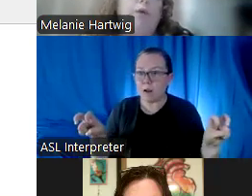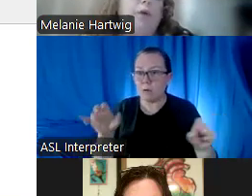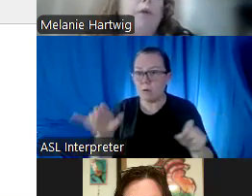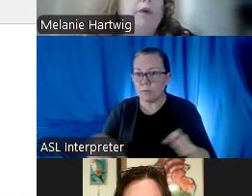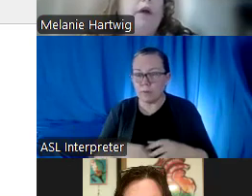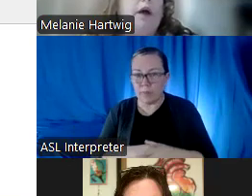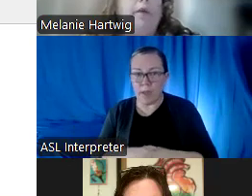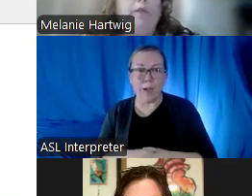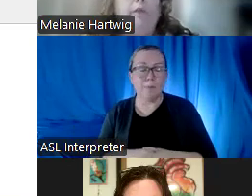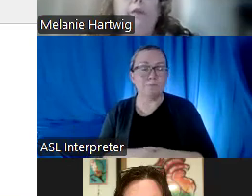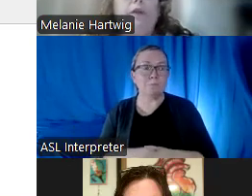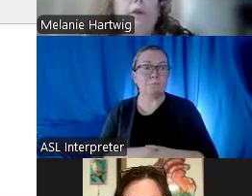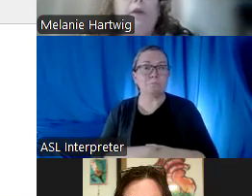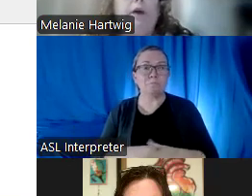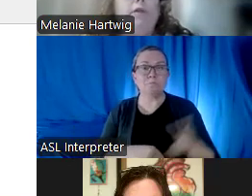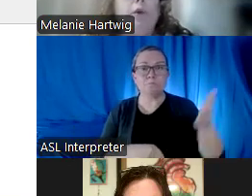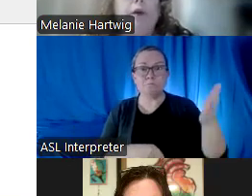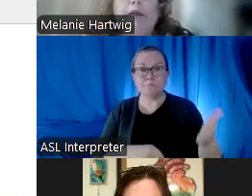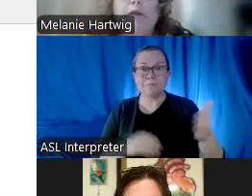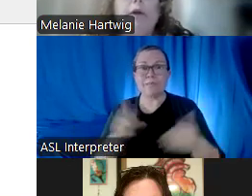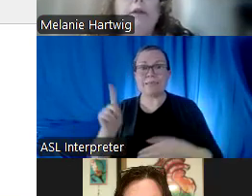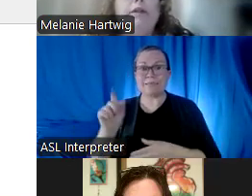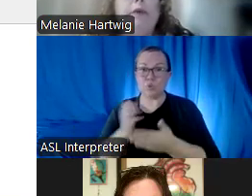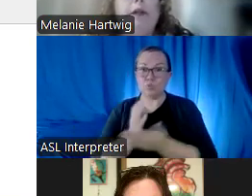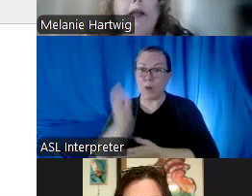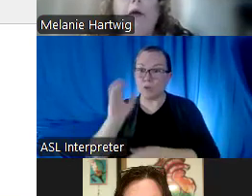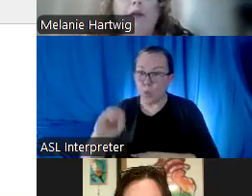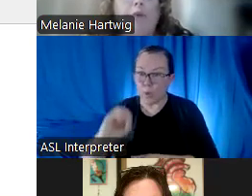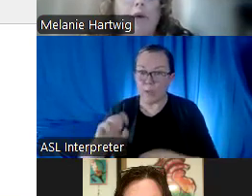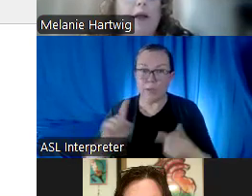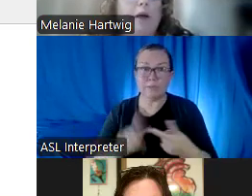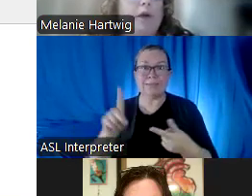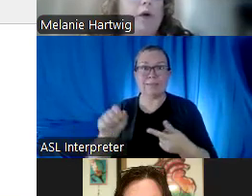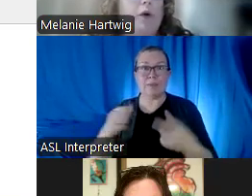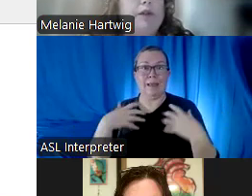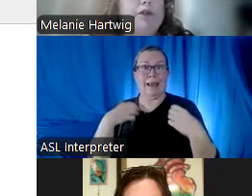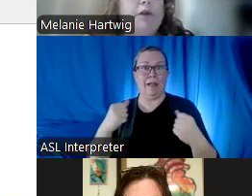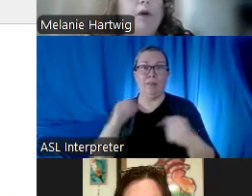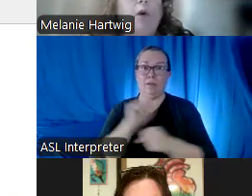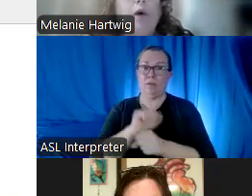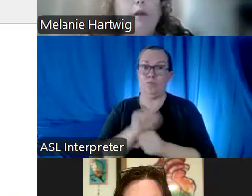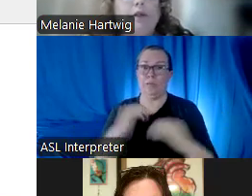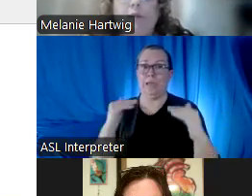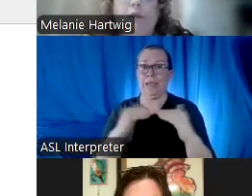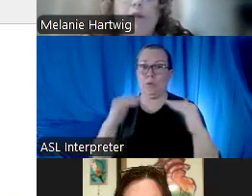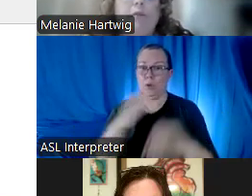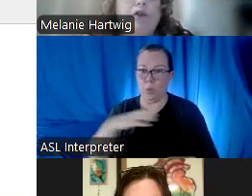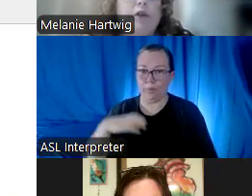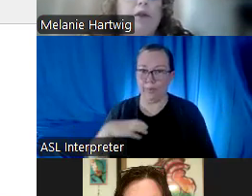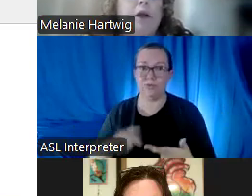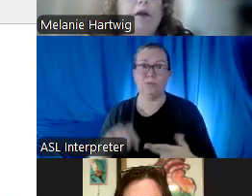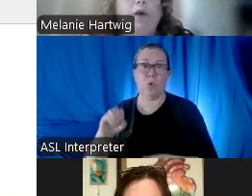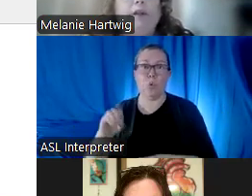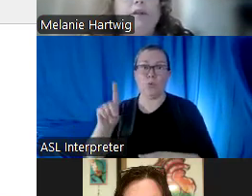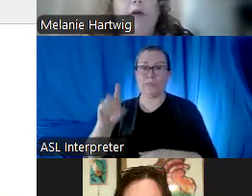or through. We have Disability Rights of Oregon, Disability Health and Employment Equity Coalition, Oregon Disability